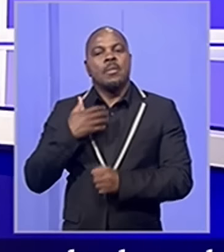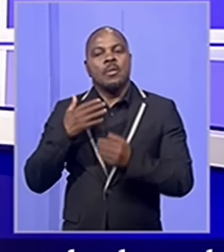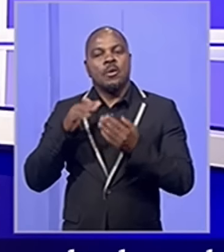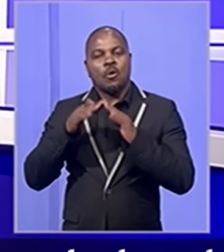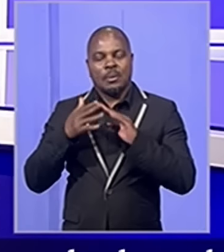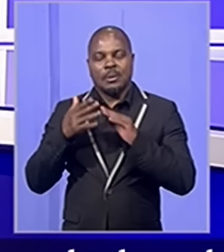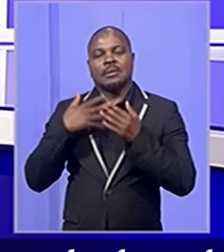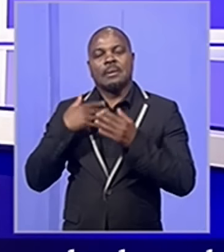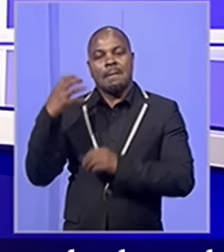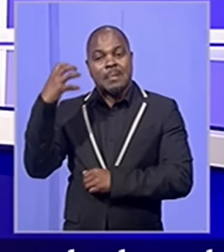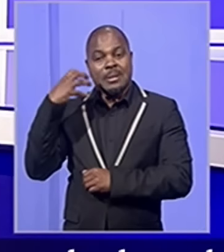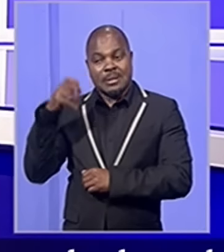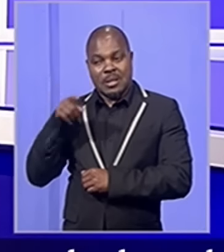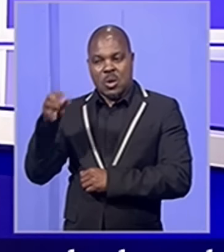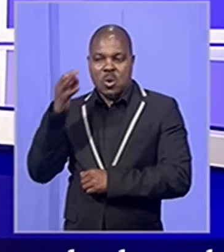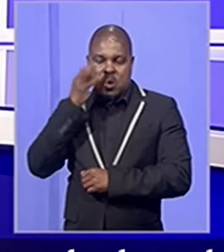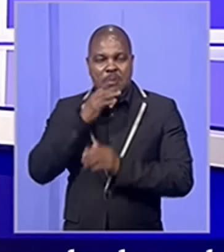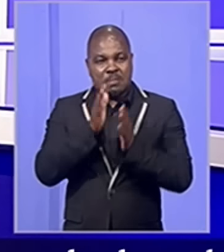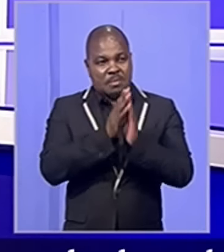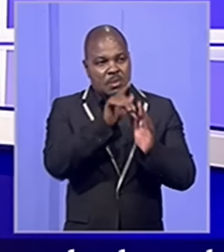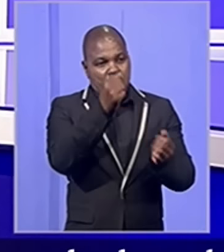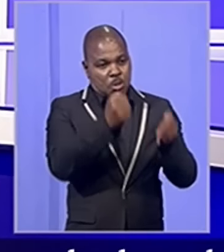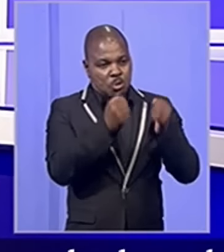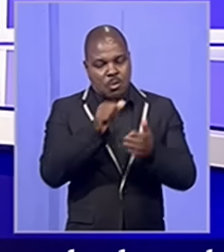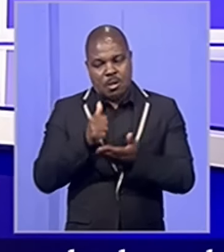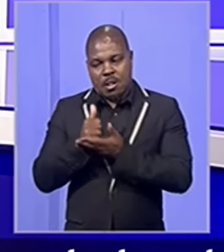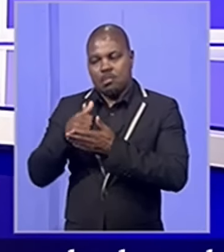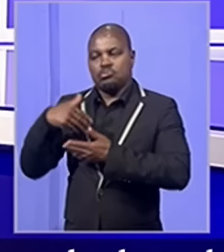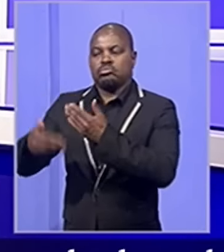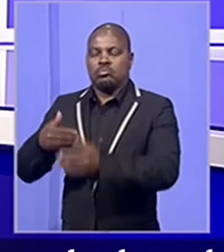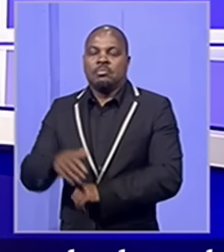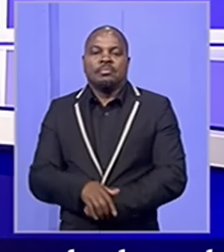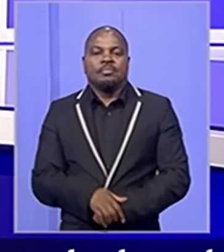e tla lopa lefapha la bosiamisi go thusa go ya kwa pele.